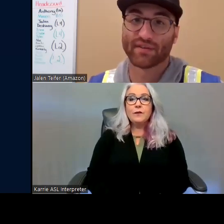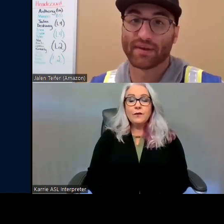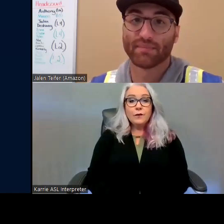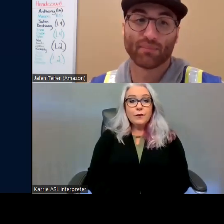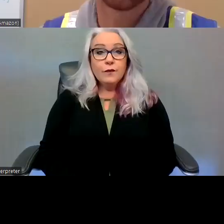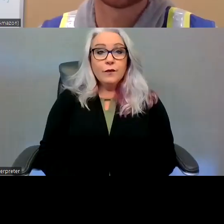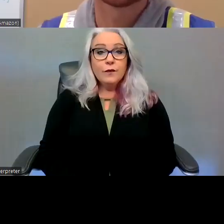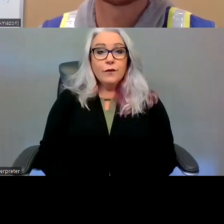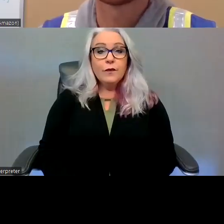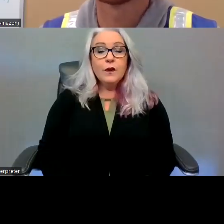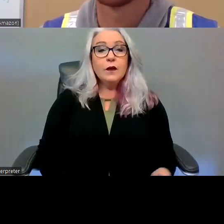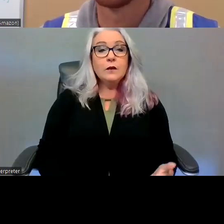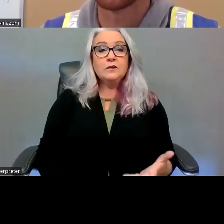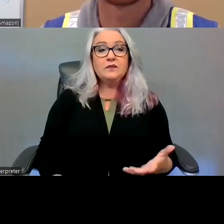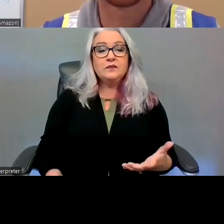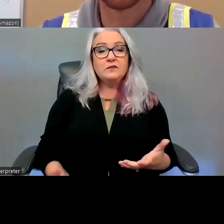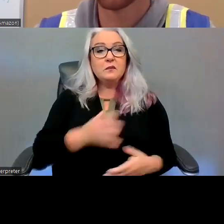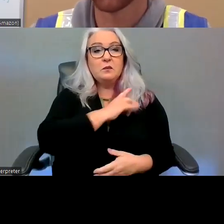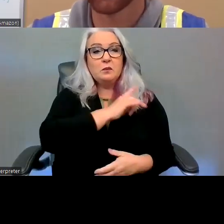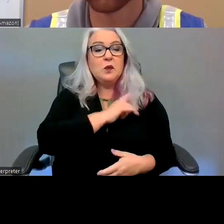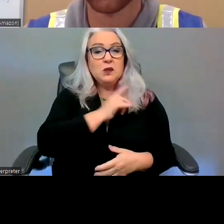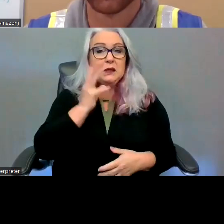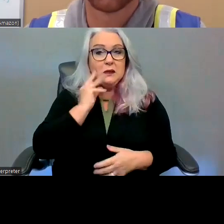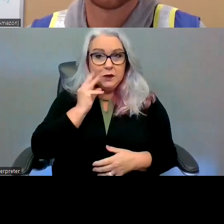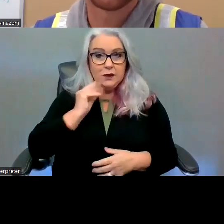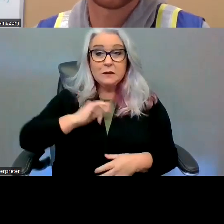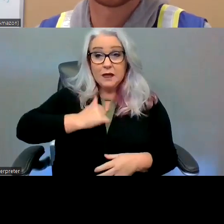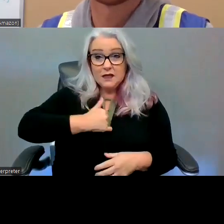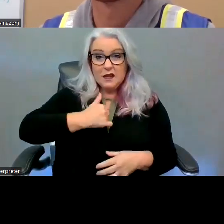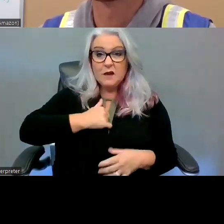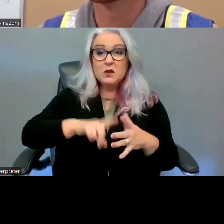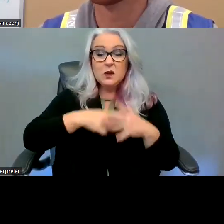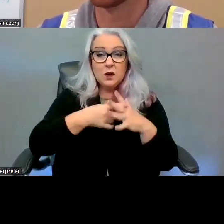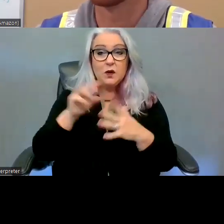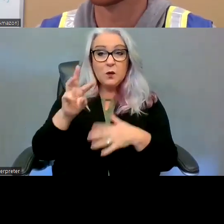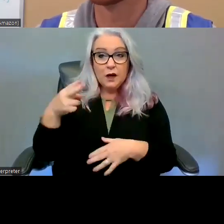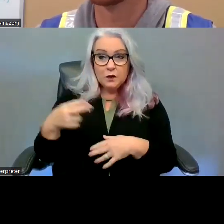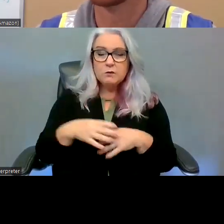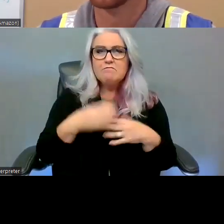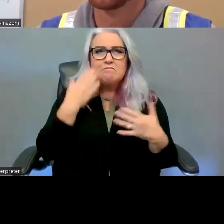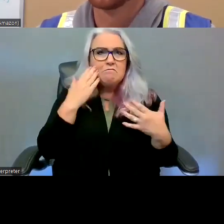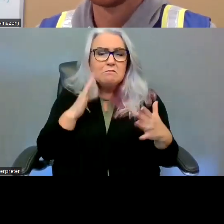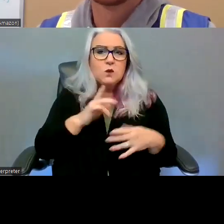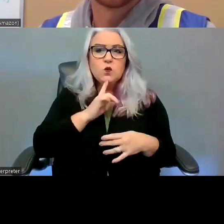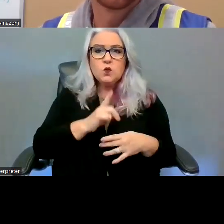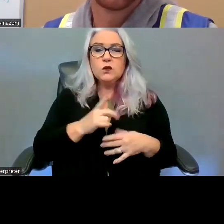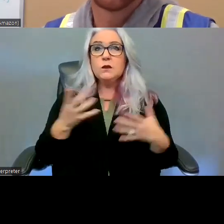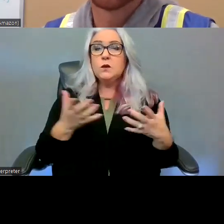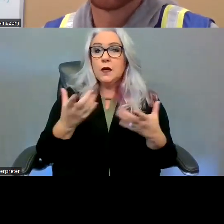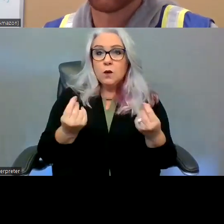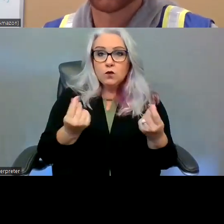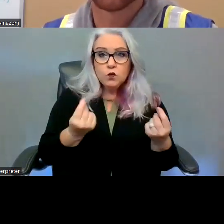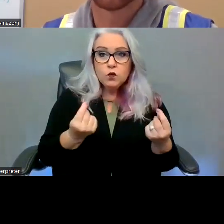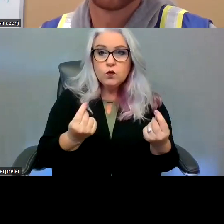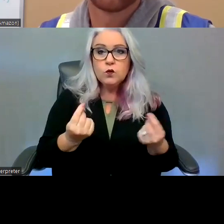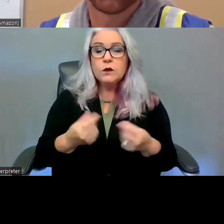besides this slide, more personal experience. I started off in a warehouse. I kind of wasn't sure what I wanted to do.